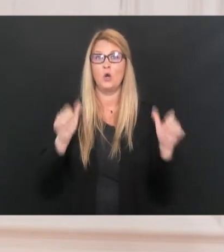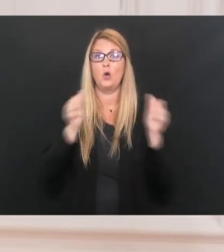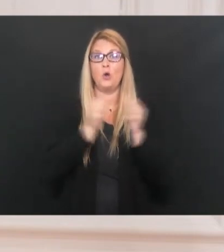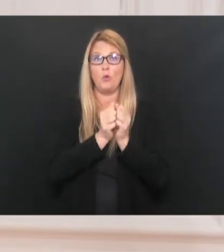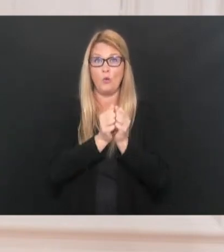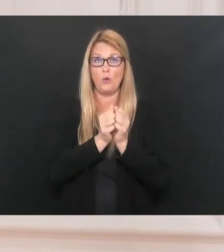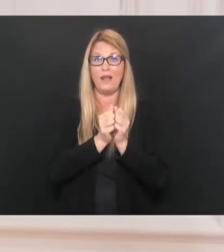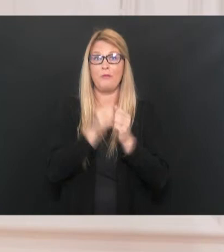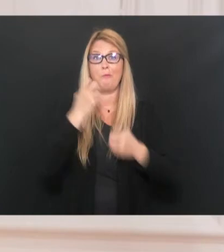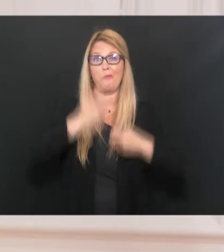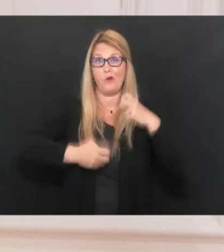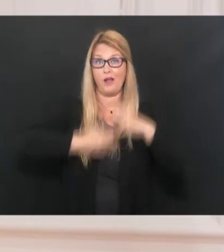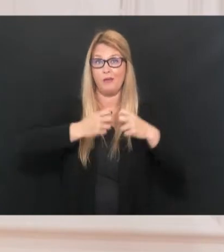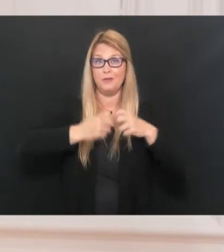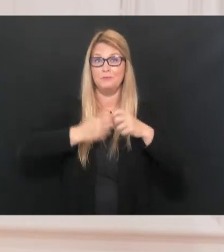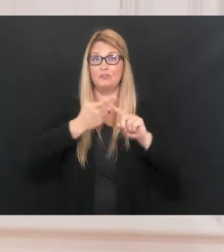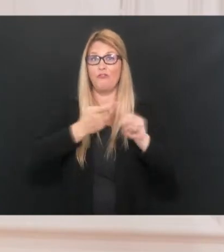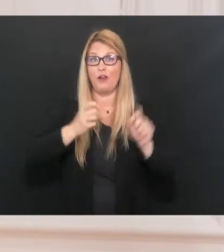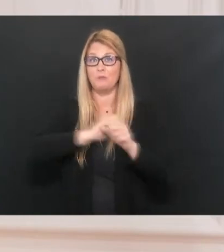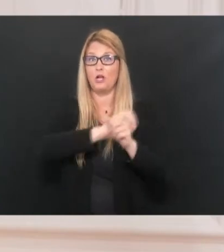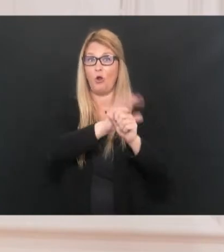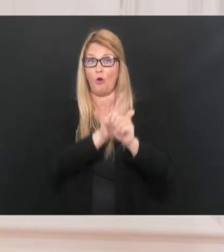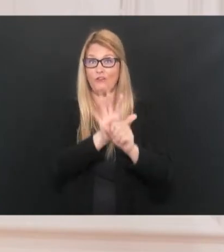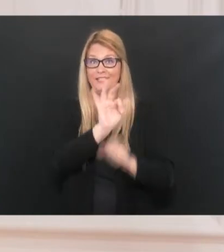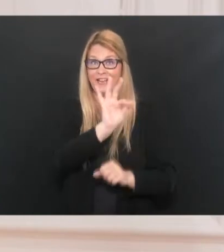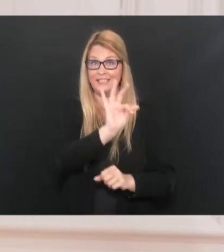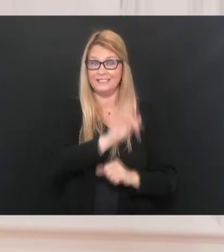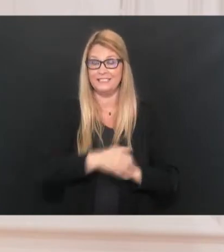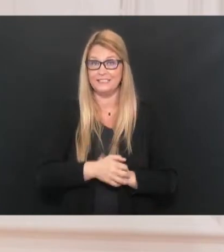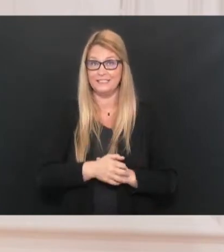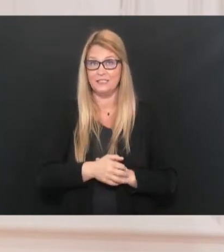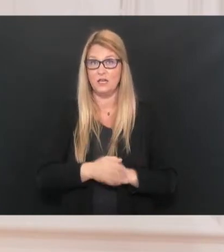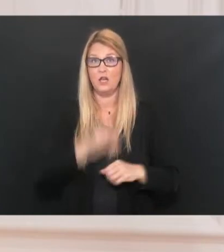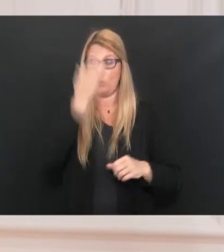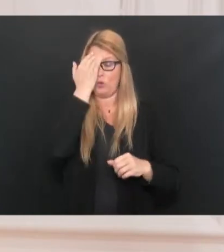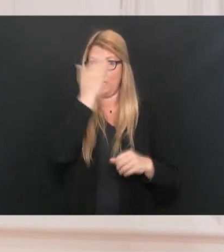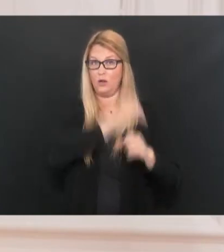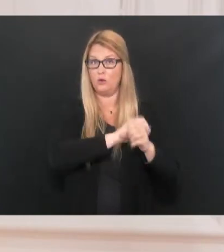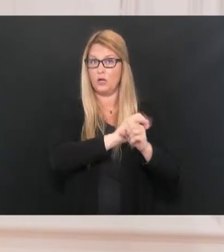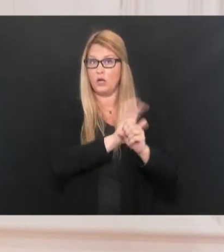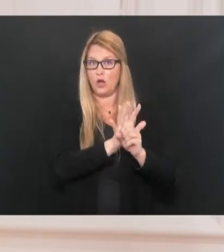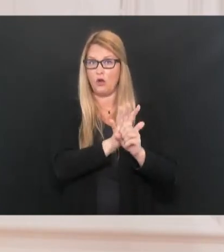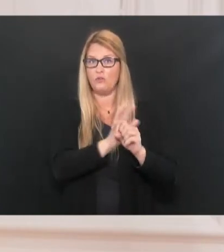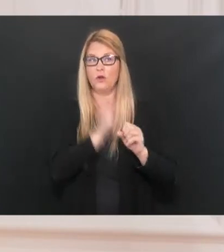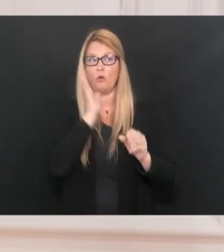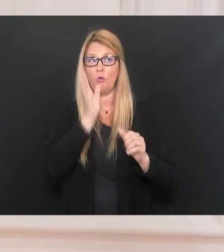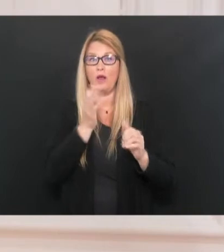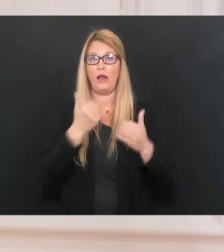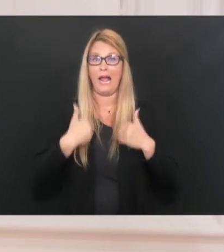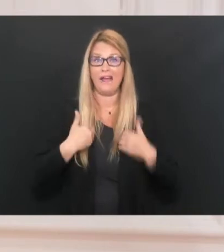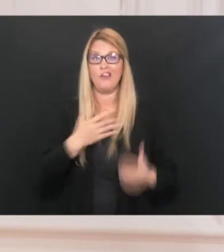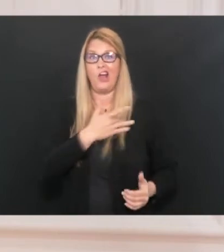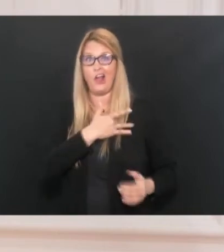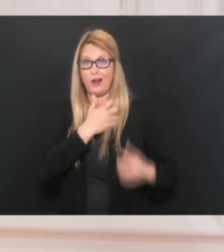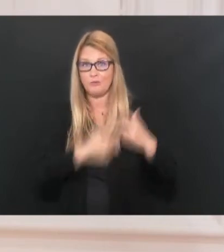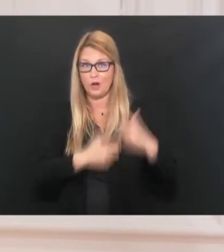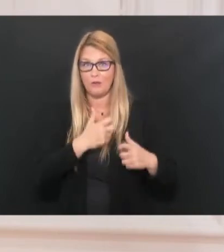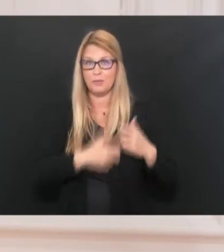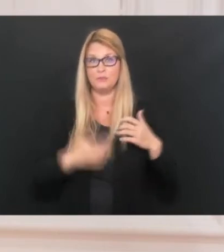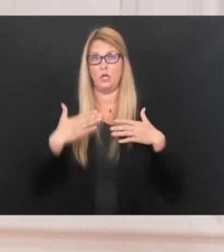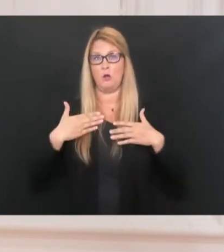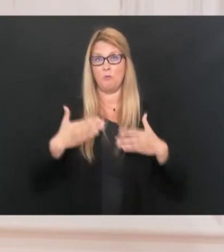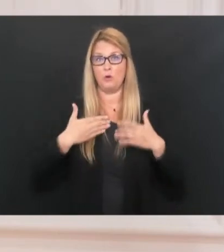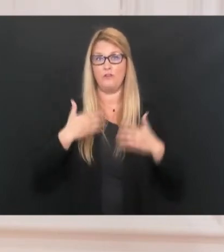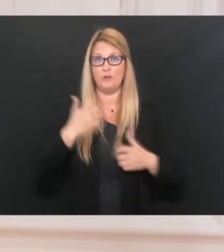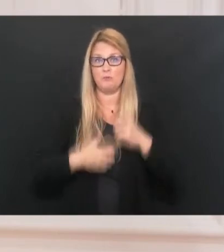long-term complications of COVID-19. And we know that COVID-19 can lead to heart problems, breathing problems,